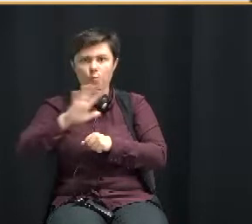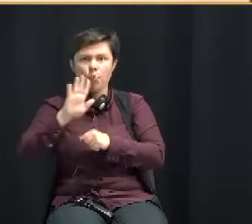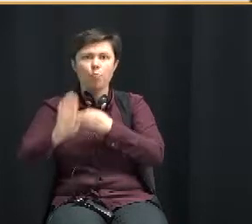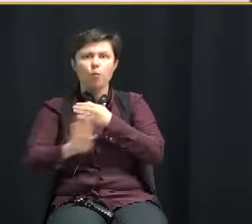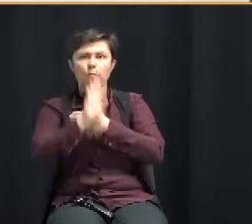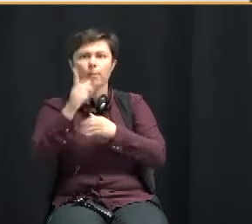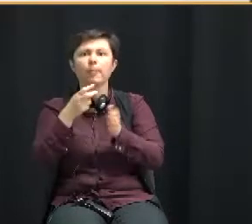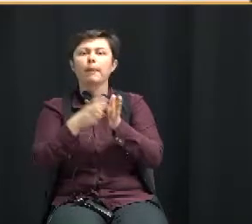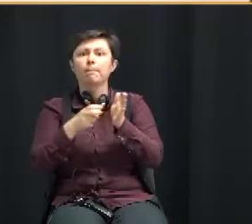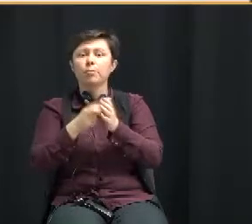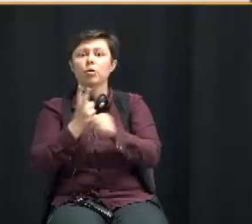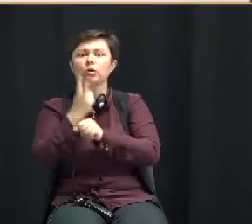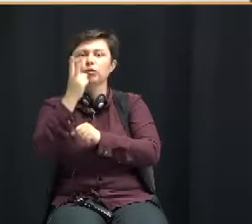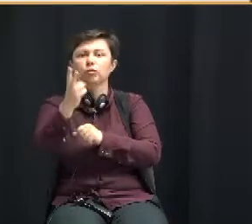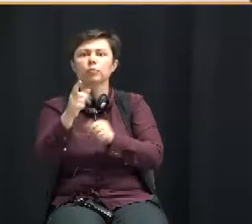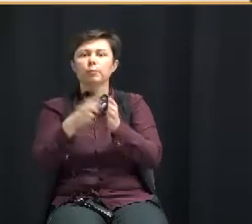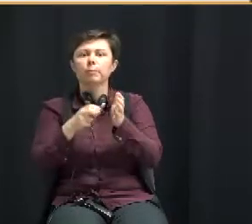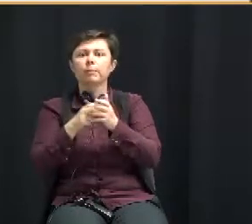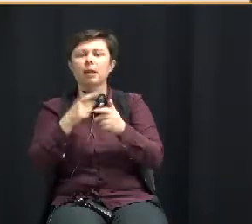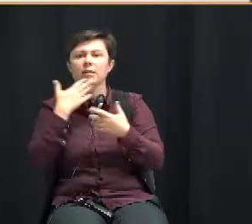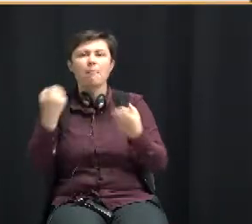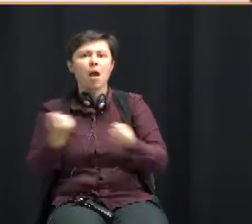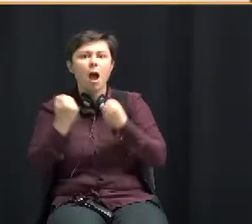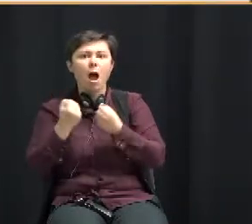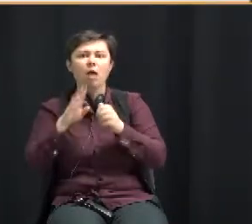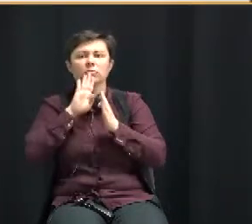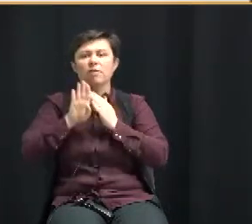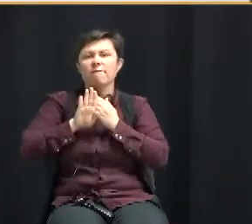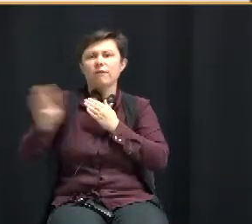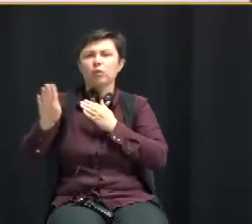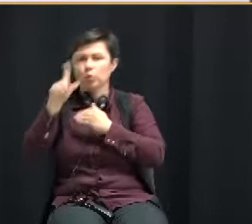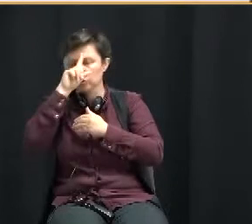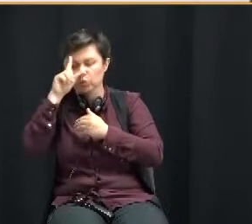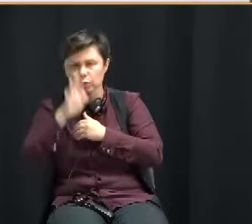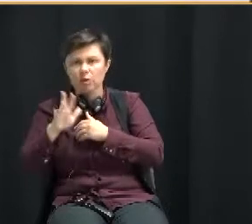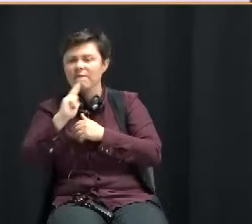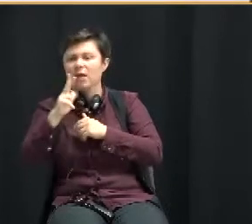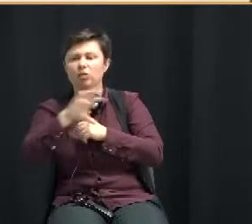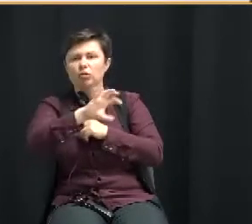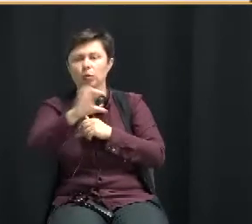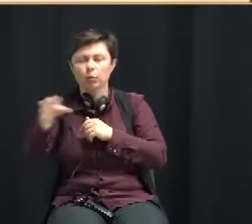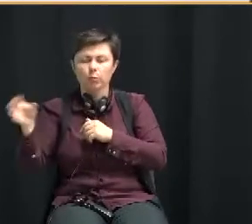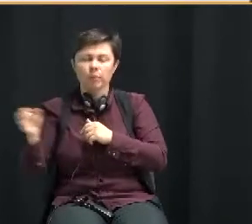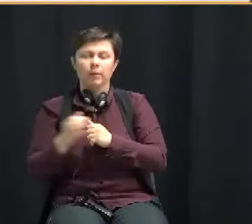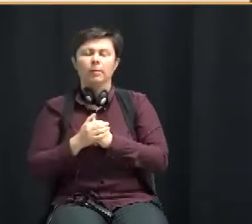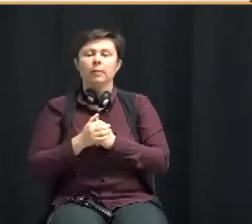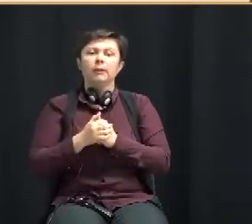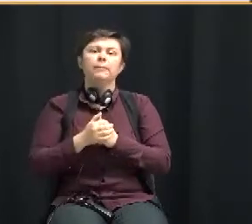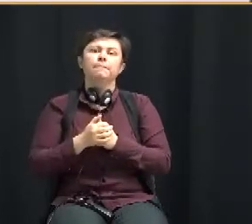space, because the lack to the access means the lack of activity, social exclusion.